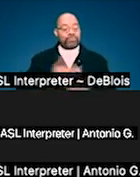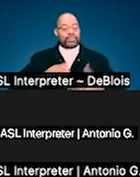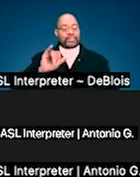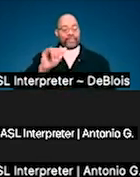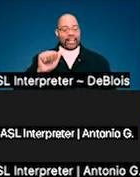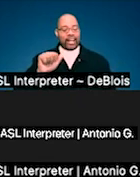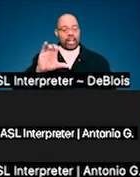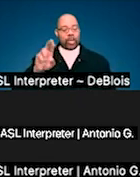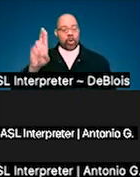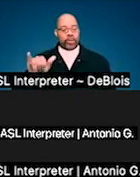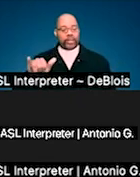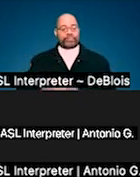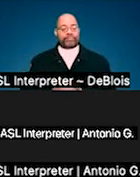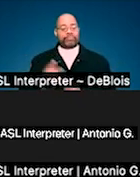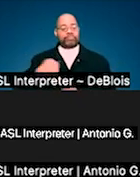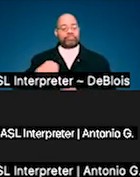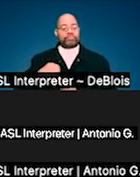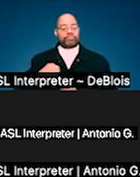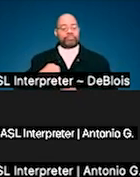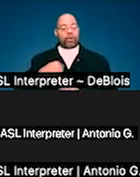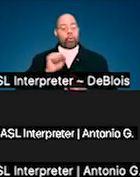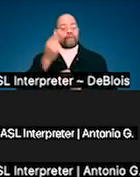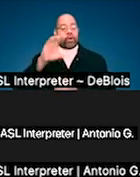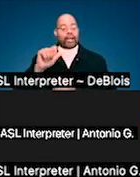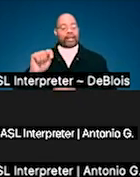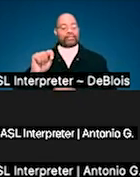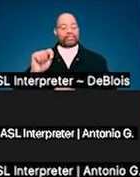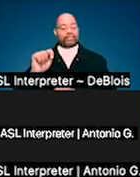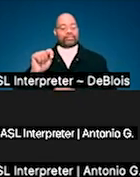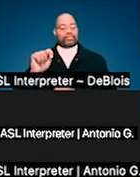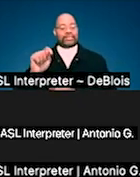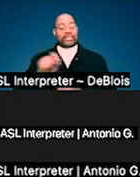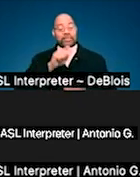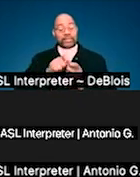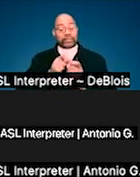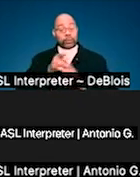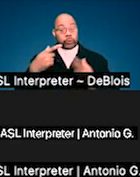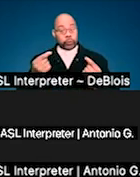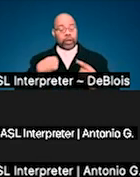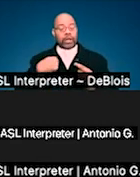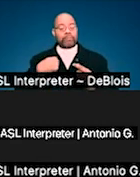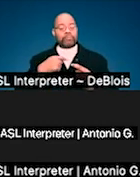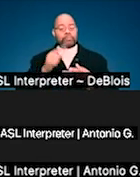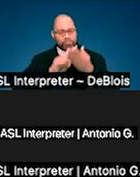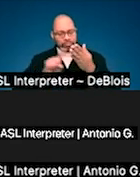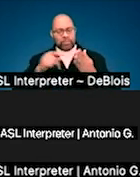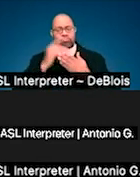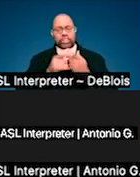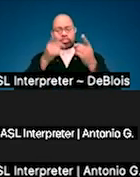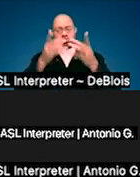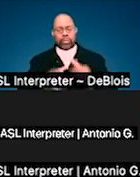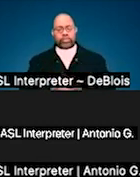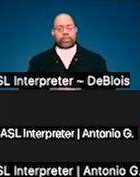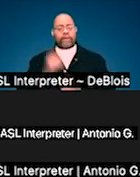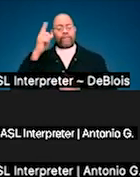Cynthia Curry. I work for CAST. Specifically, I'm the principal investigator and project director for